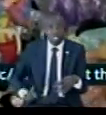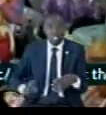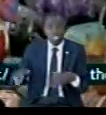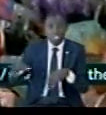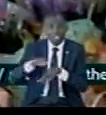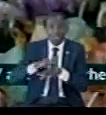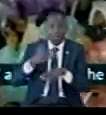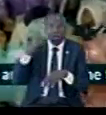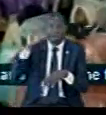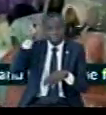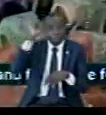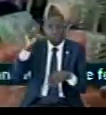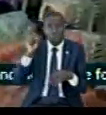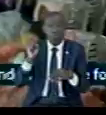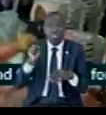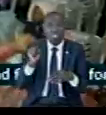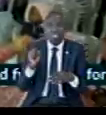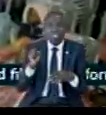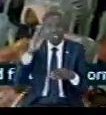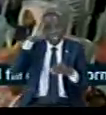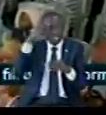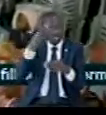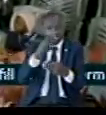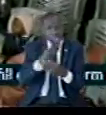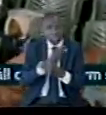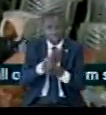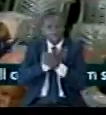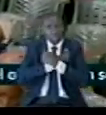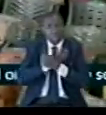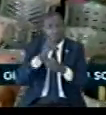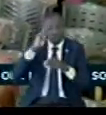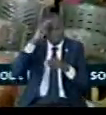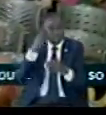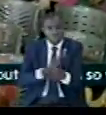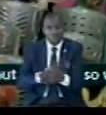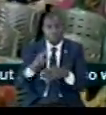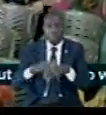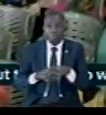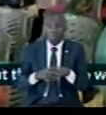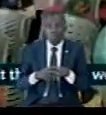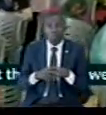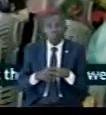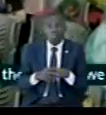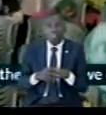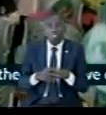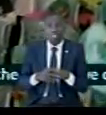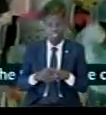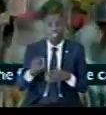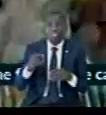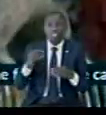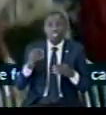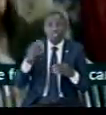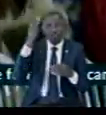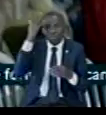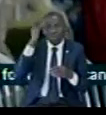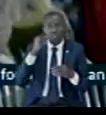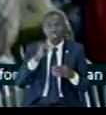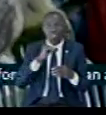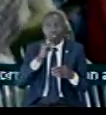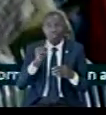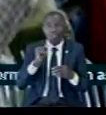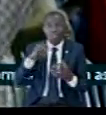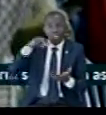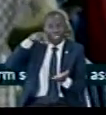his dear son. Rise up, tell the Lord as you are rising up that, Lord, I